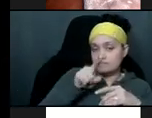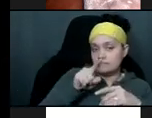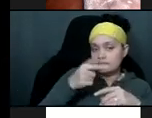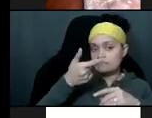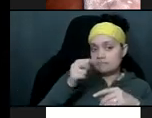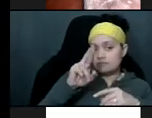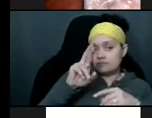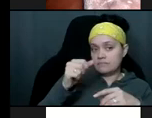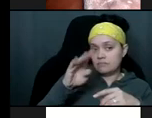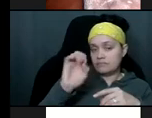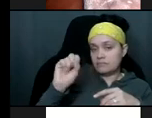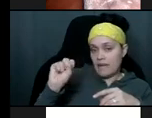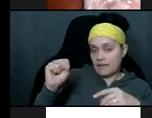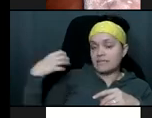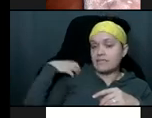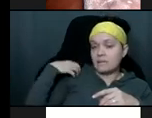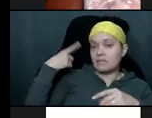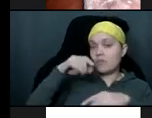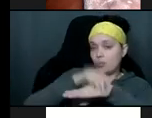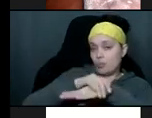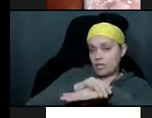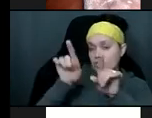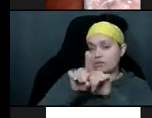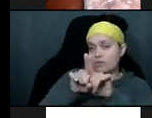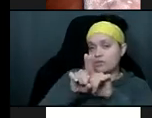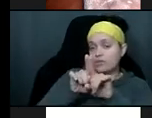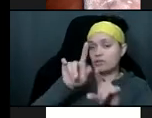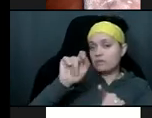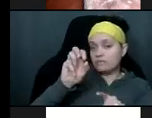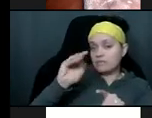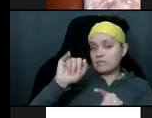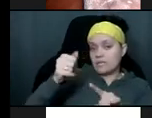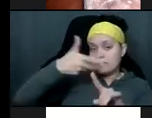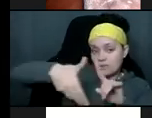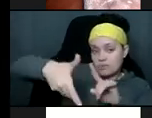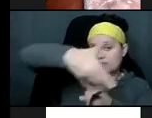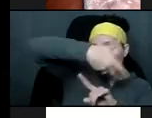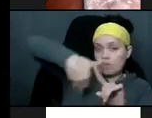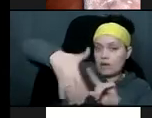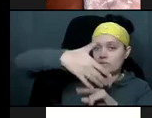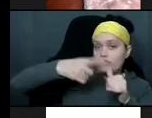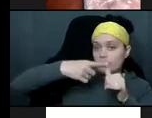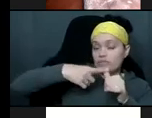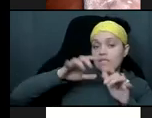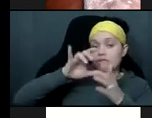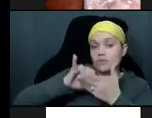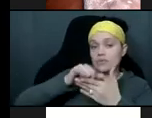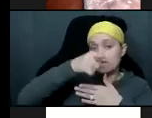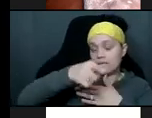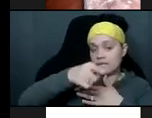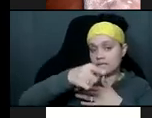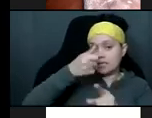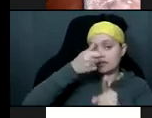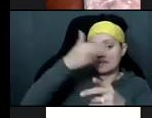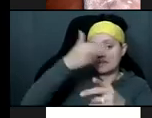George Bass, captaining for the British, goes all the way around Tasmania. And in doing so, he gets his